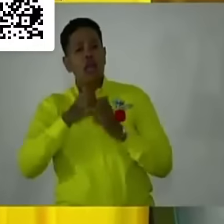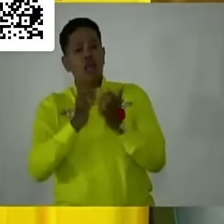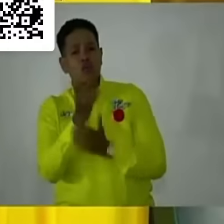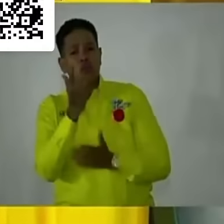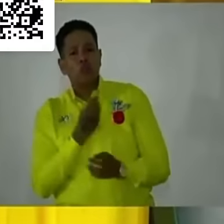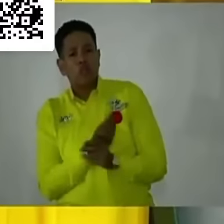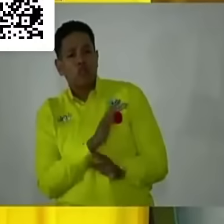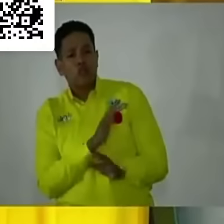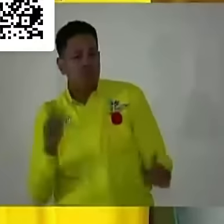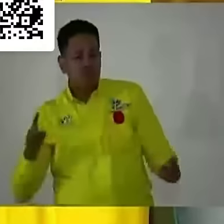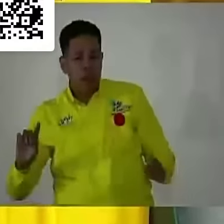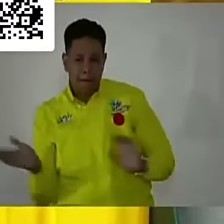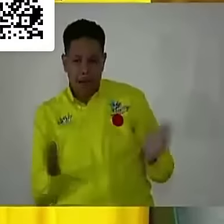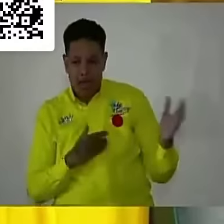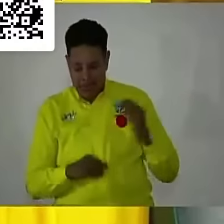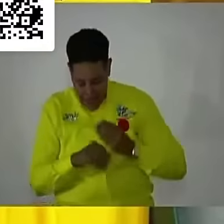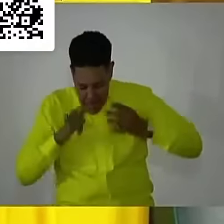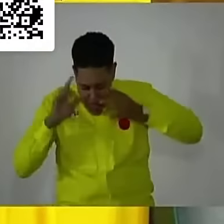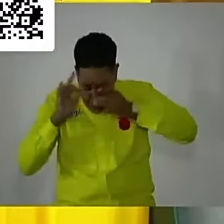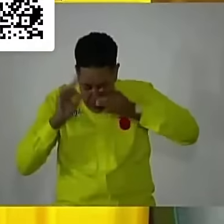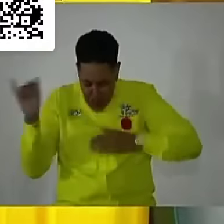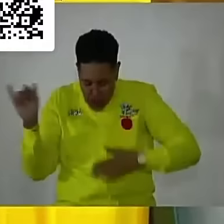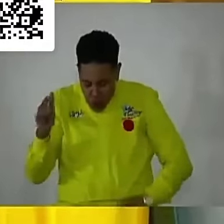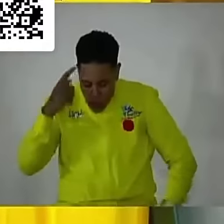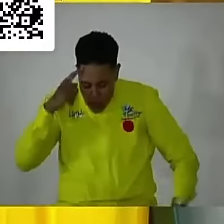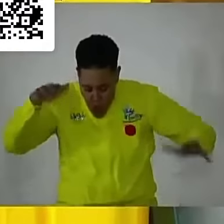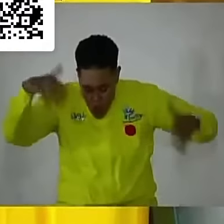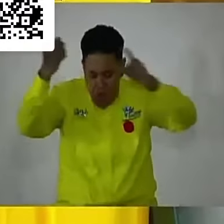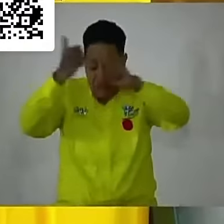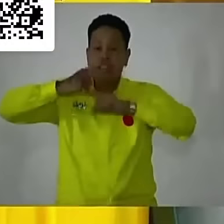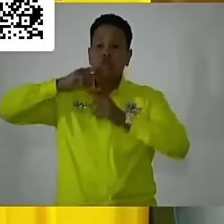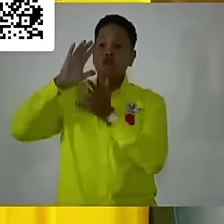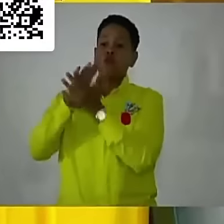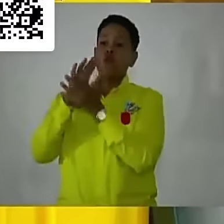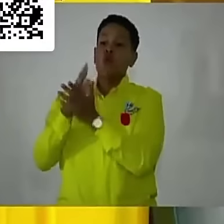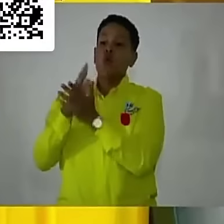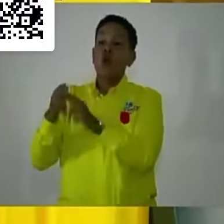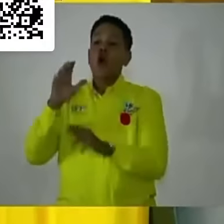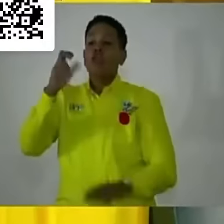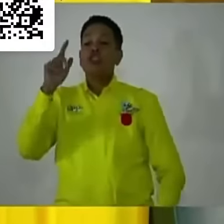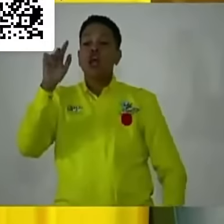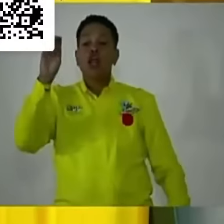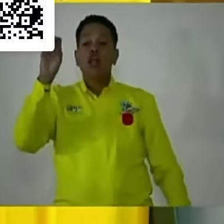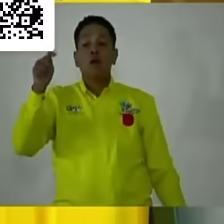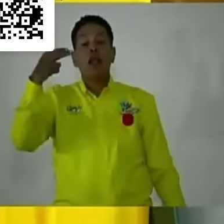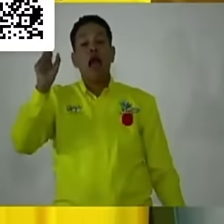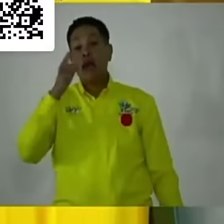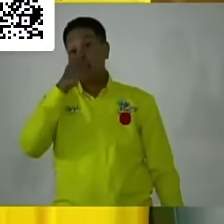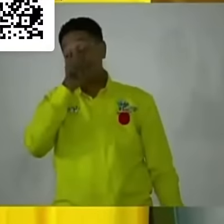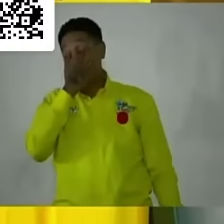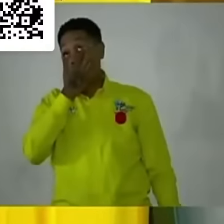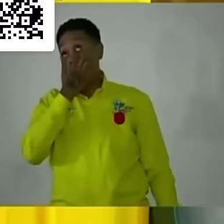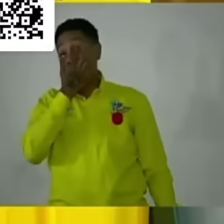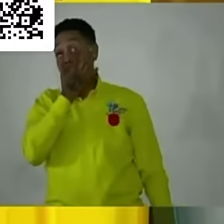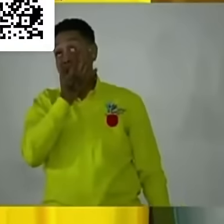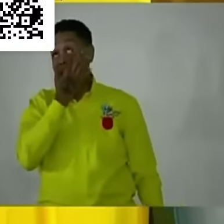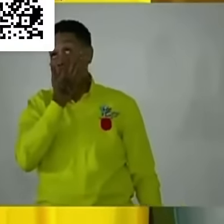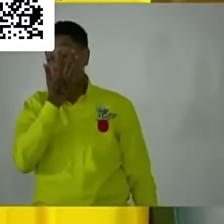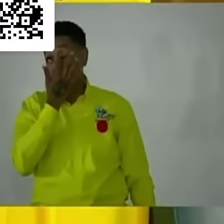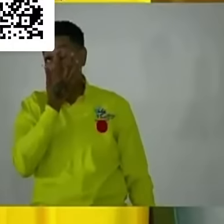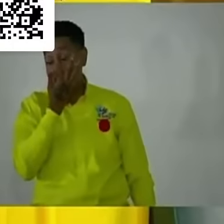bauxite plant. I speak as well for a school called Charlemont High School that is in